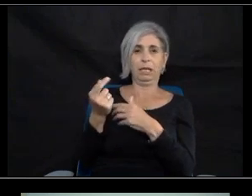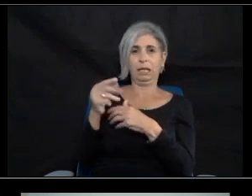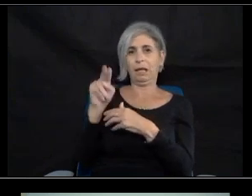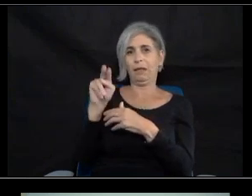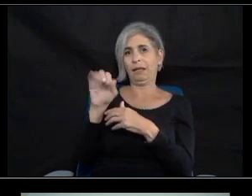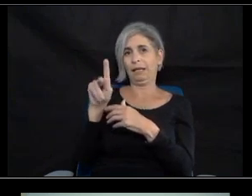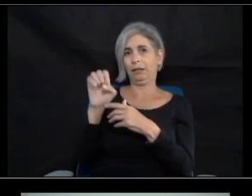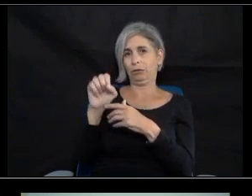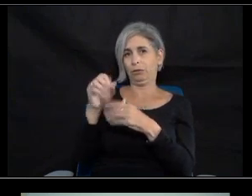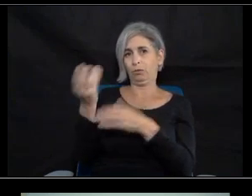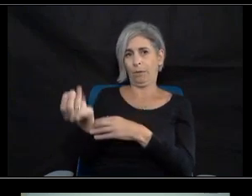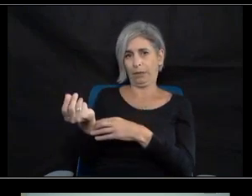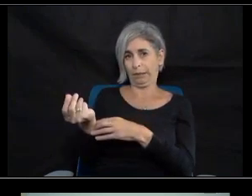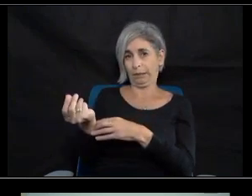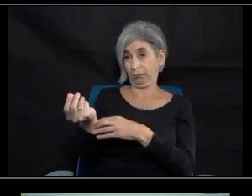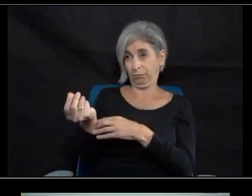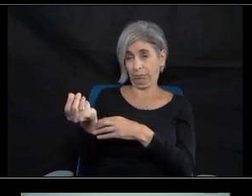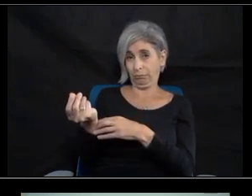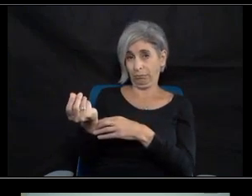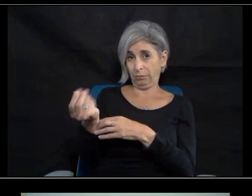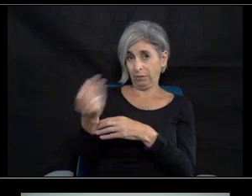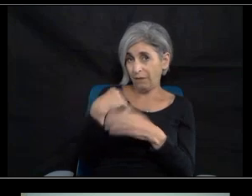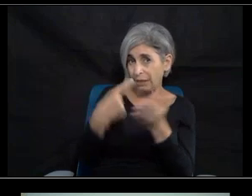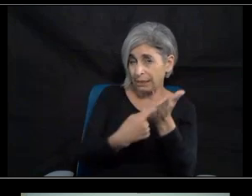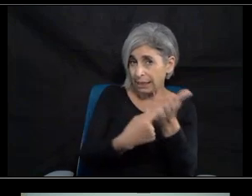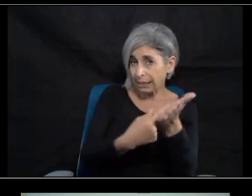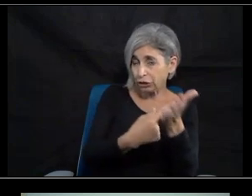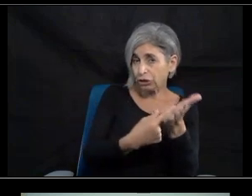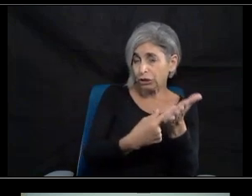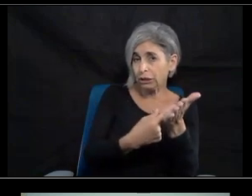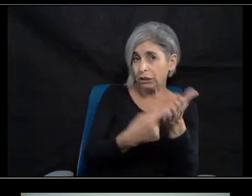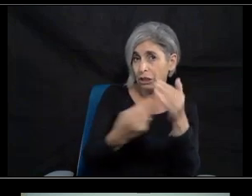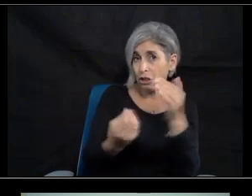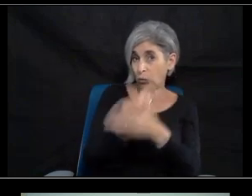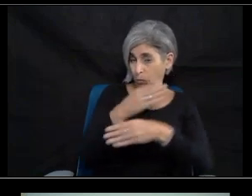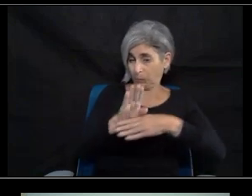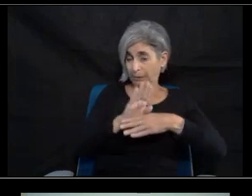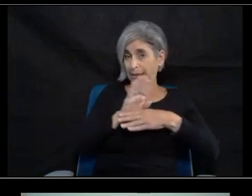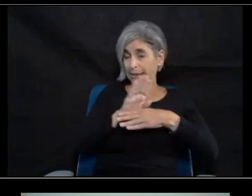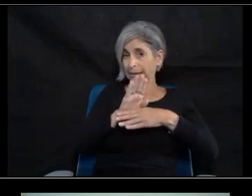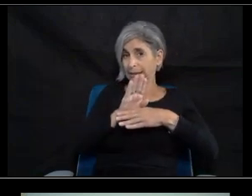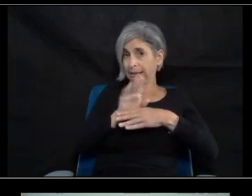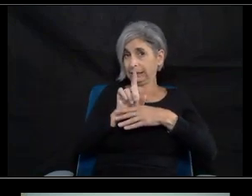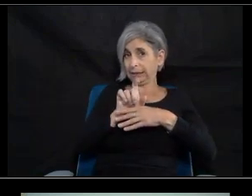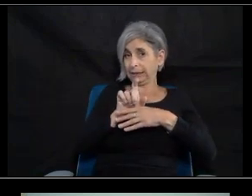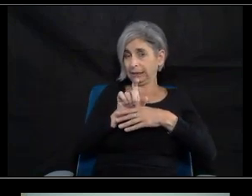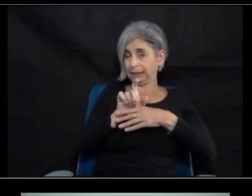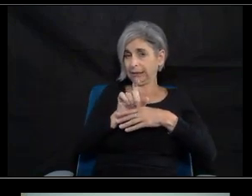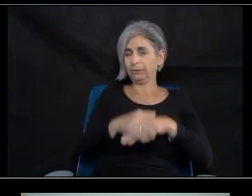property. Have that discussion that as new business.